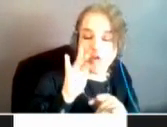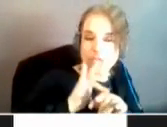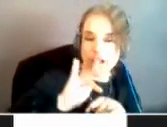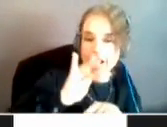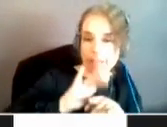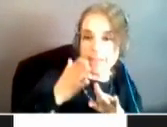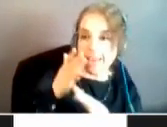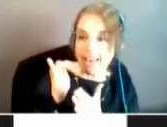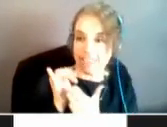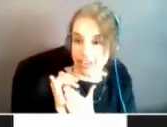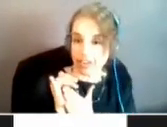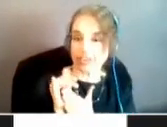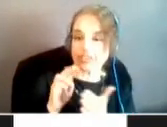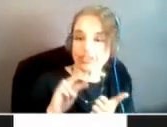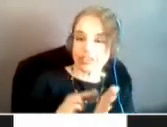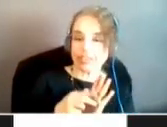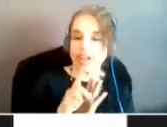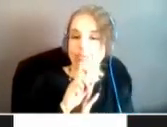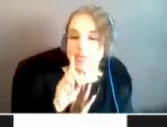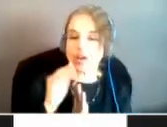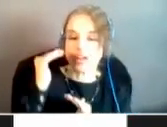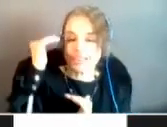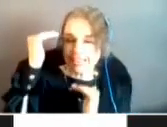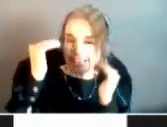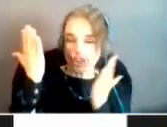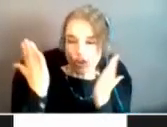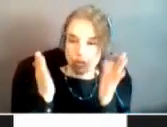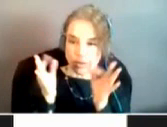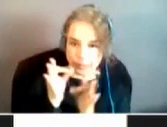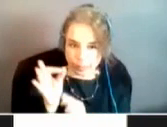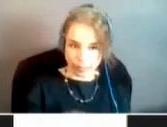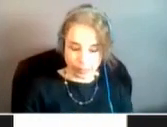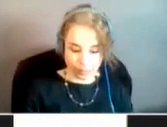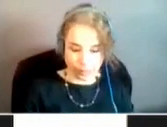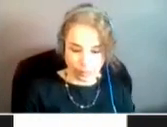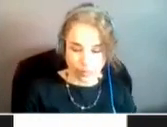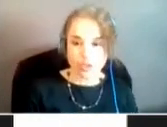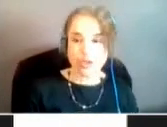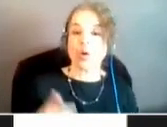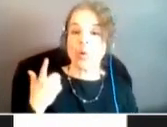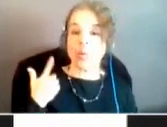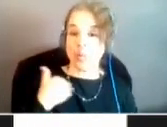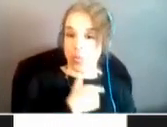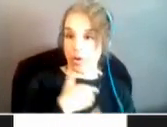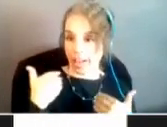then access to standard mature adult clinic services. We also